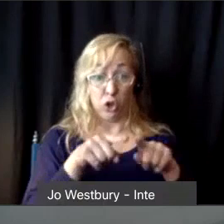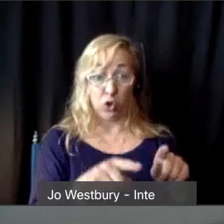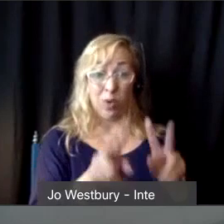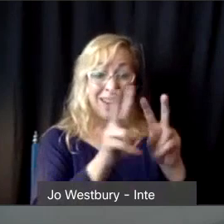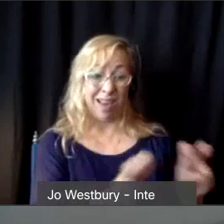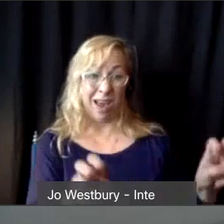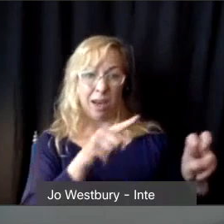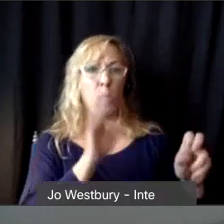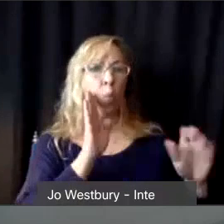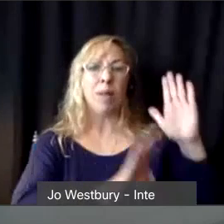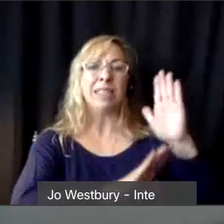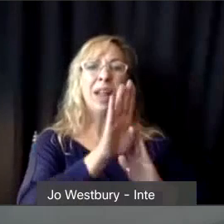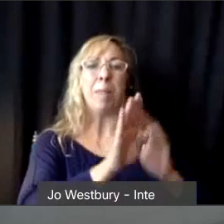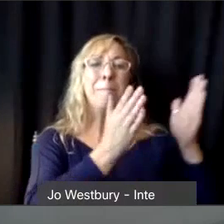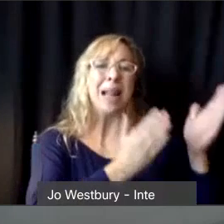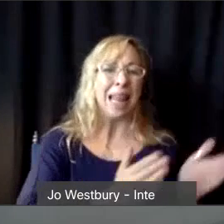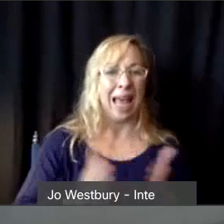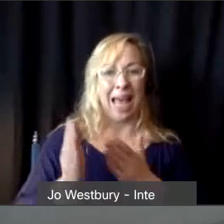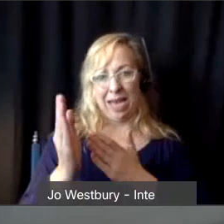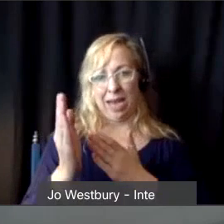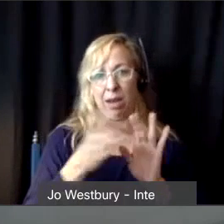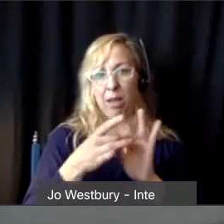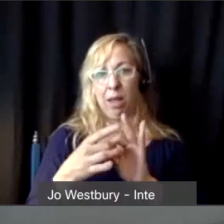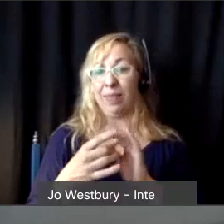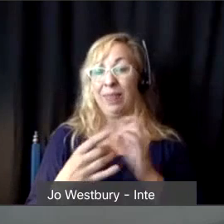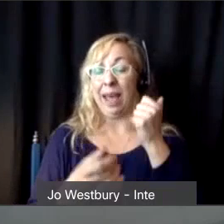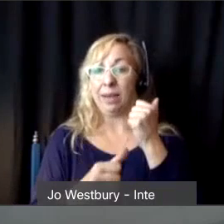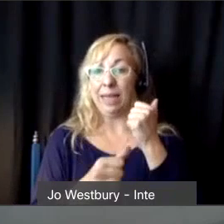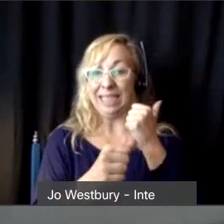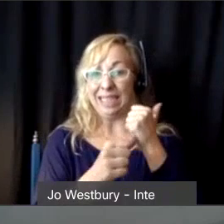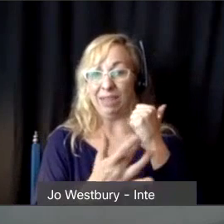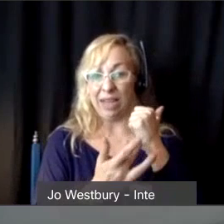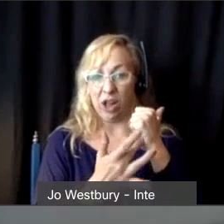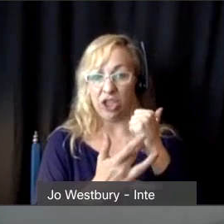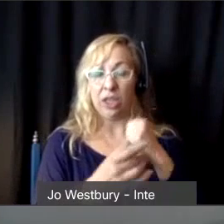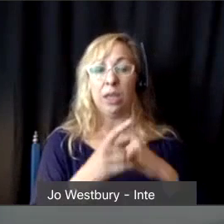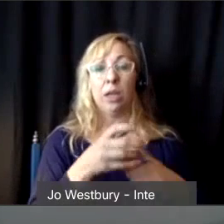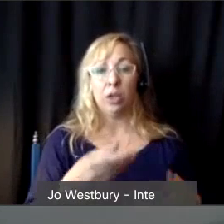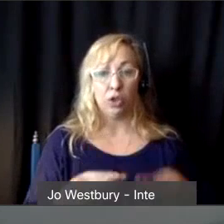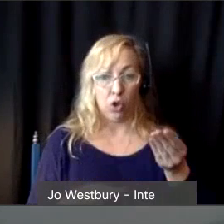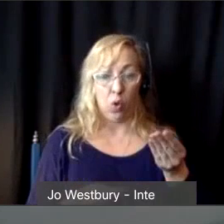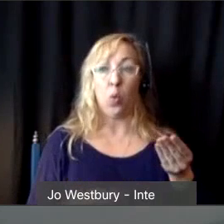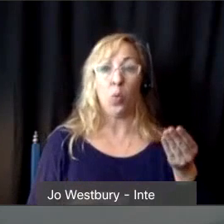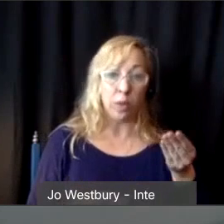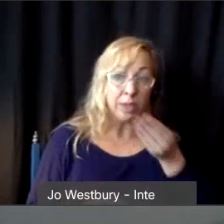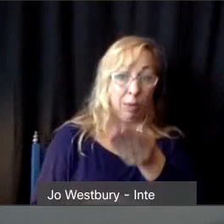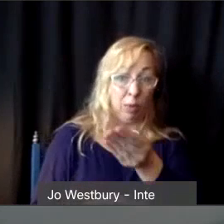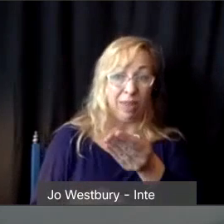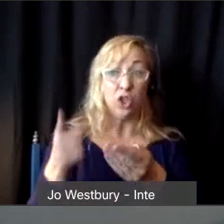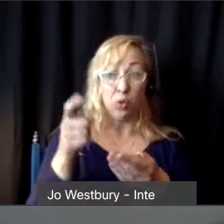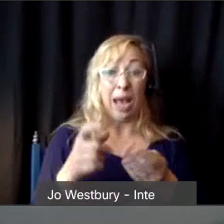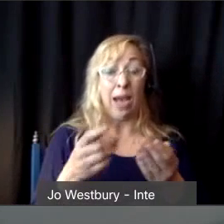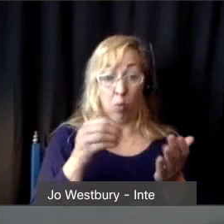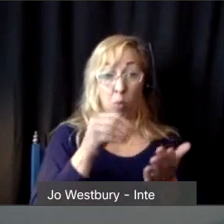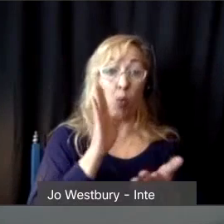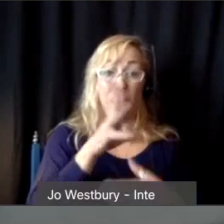assistive technology. And that assessment will also include the recommended assistive technology goods that you need to purchase. So once